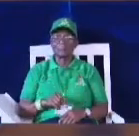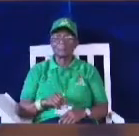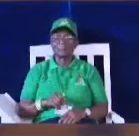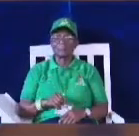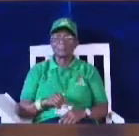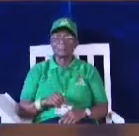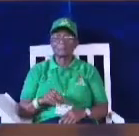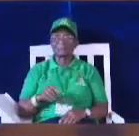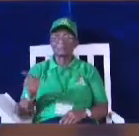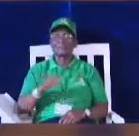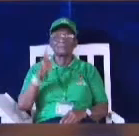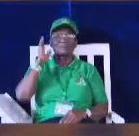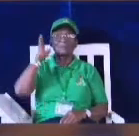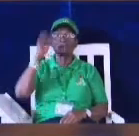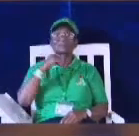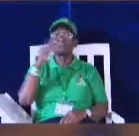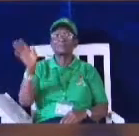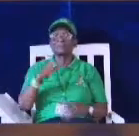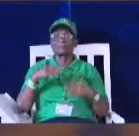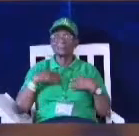that it is written,